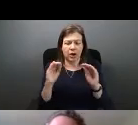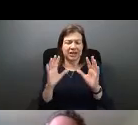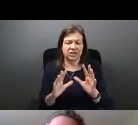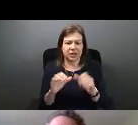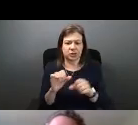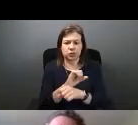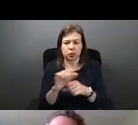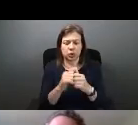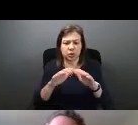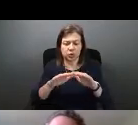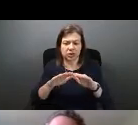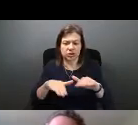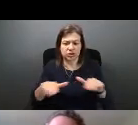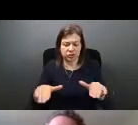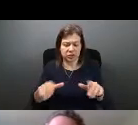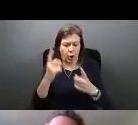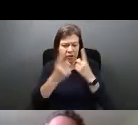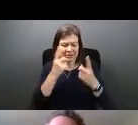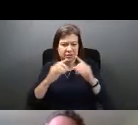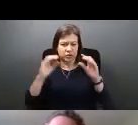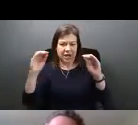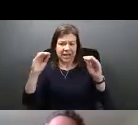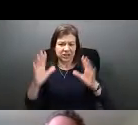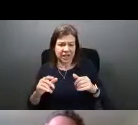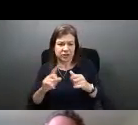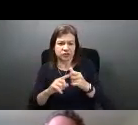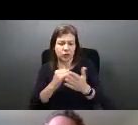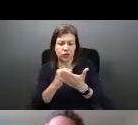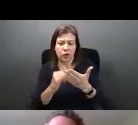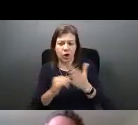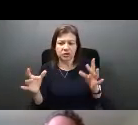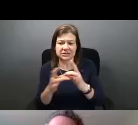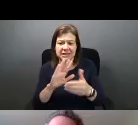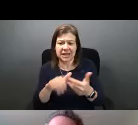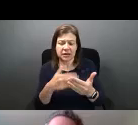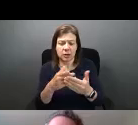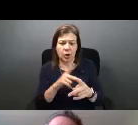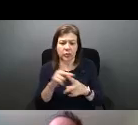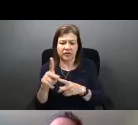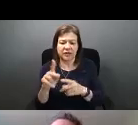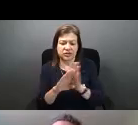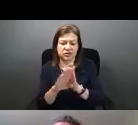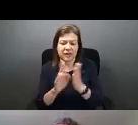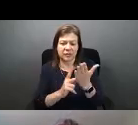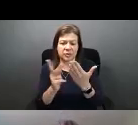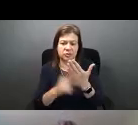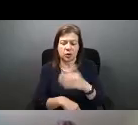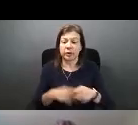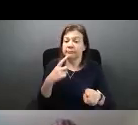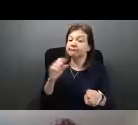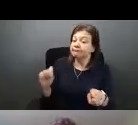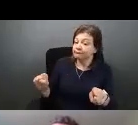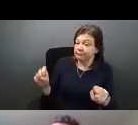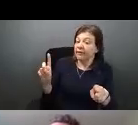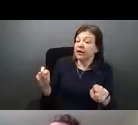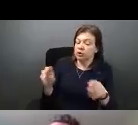children count as educators for the Arts Connect All professional development program? They sure do.